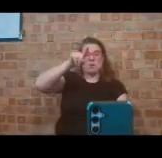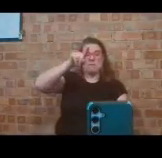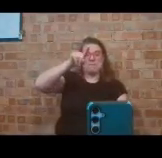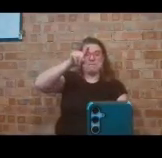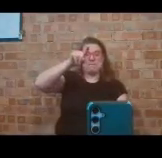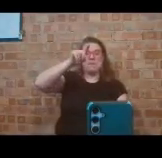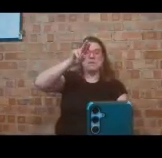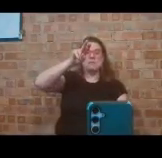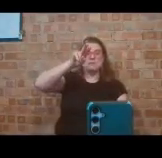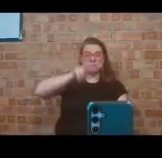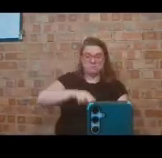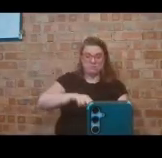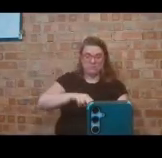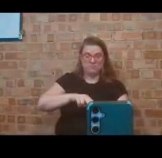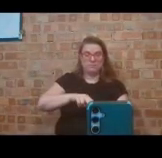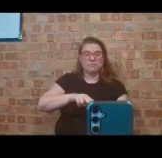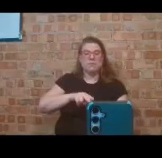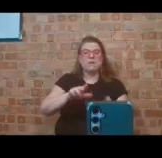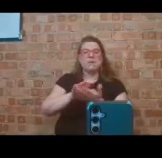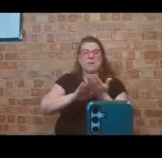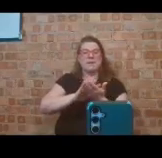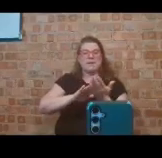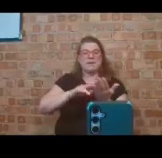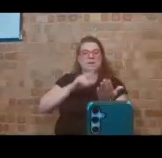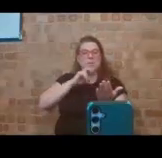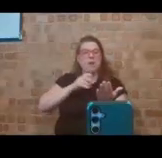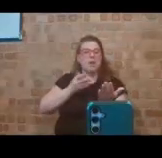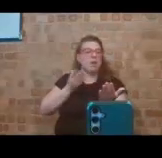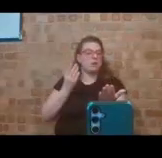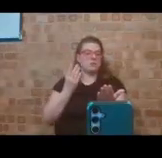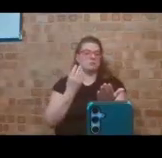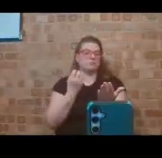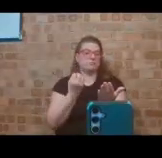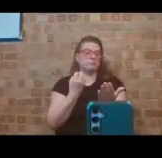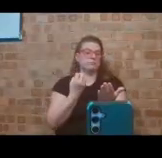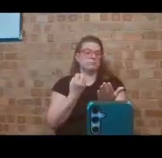and that will read the screen aloud.